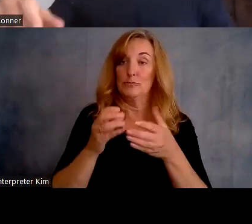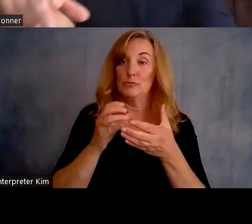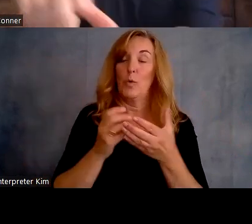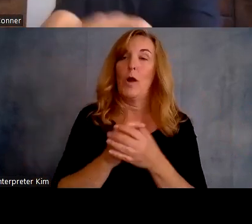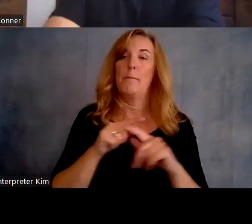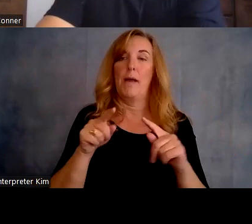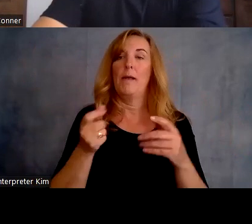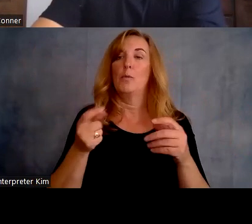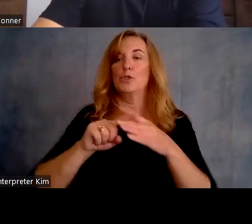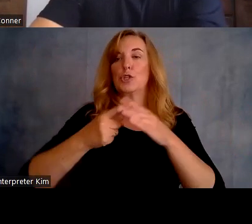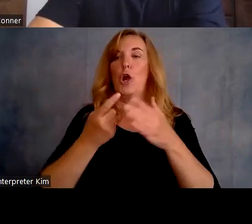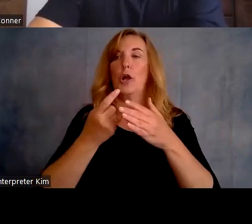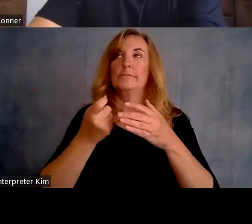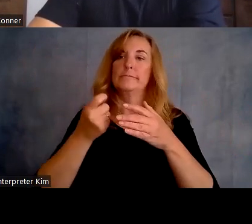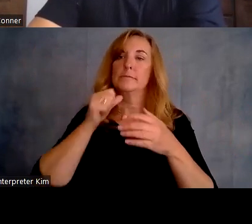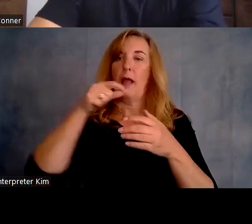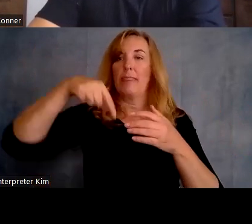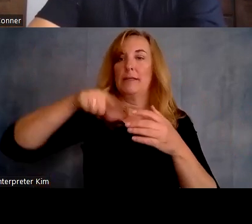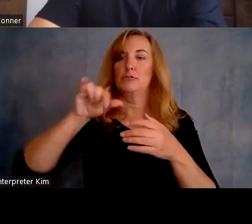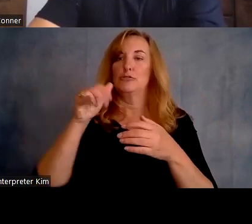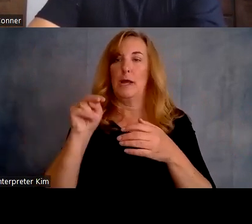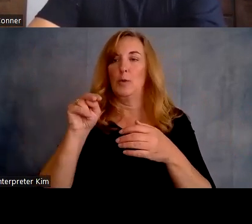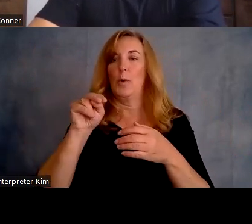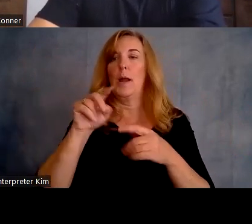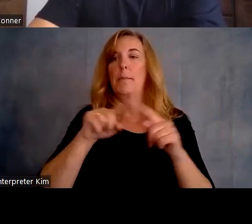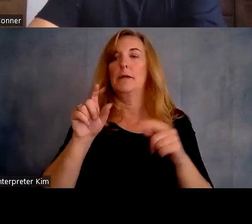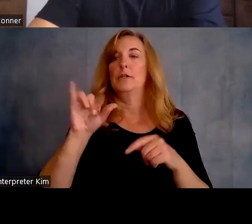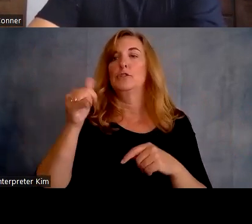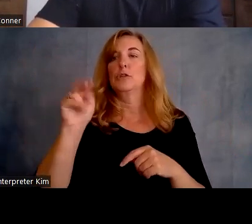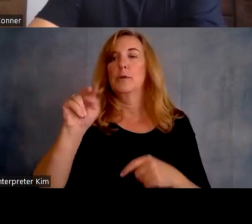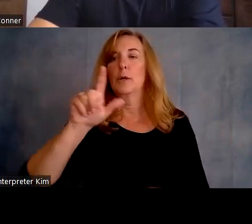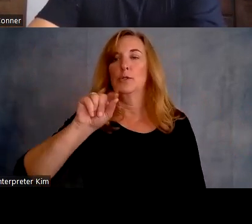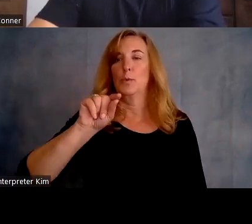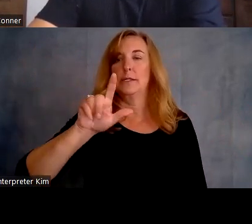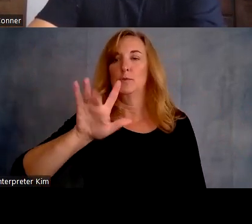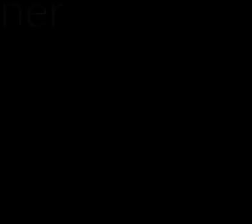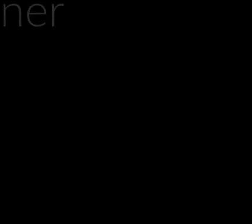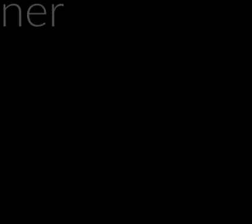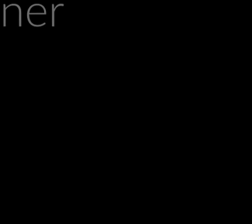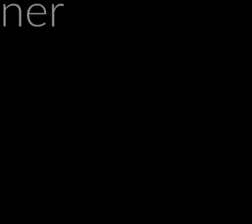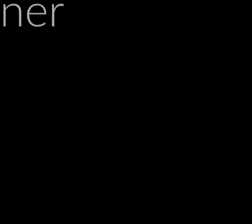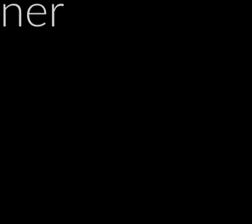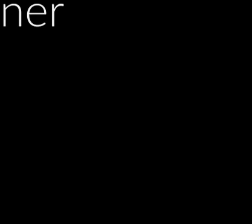next January. So thank you for attending to this.